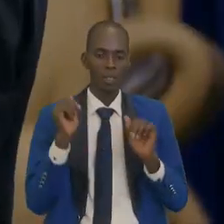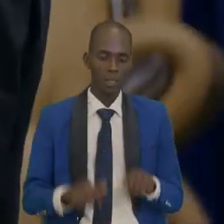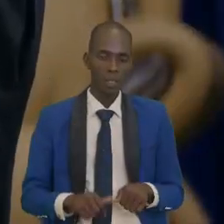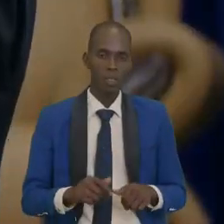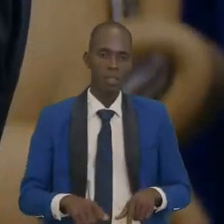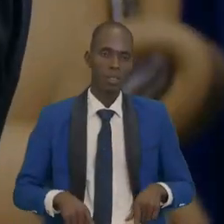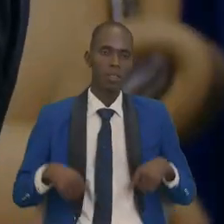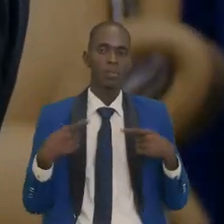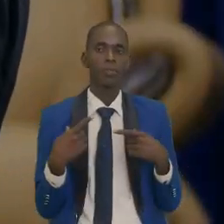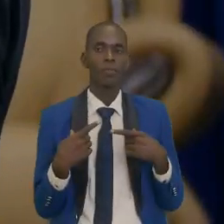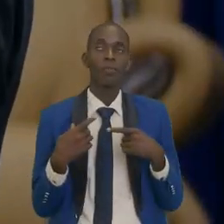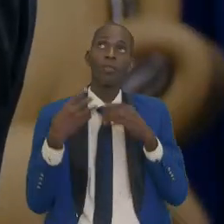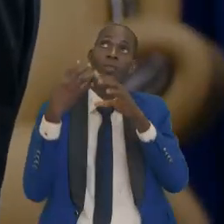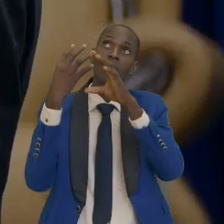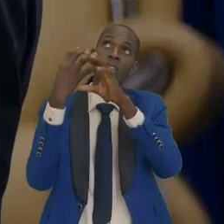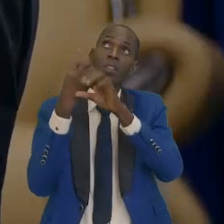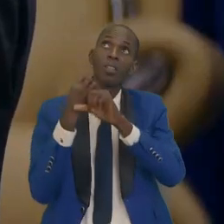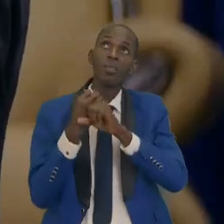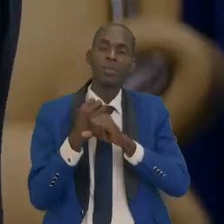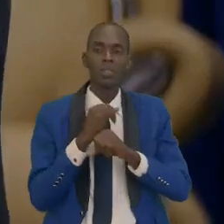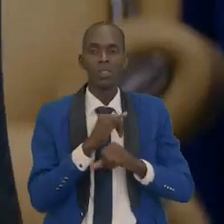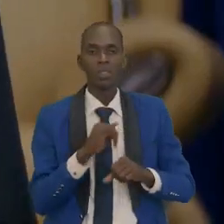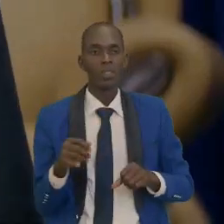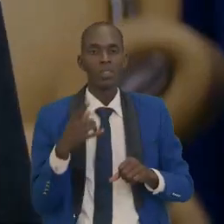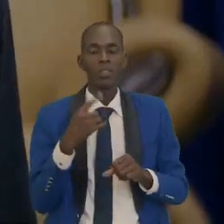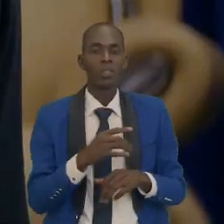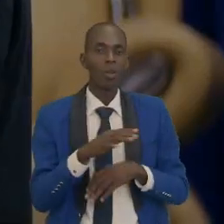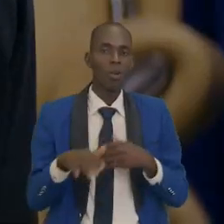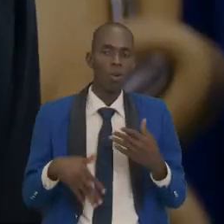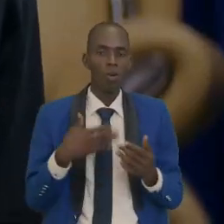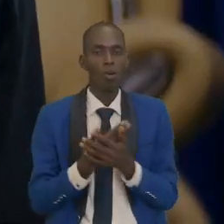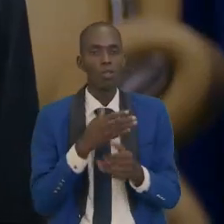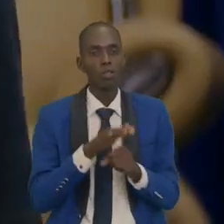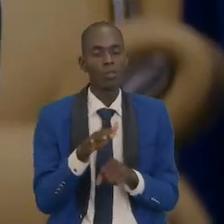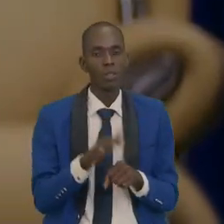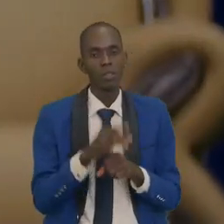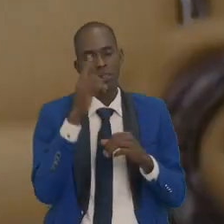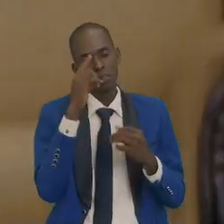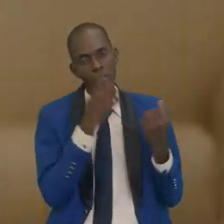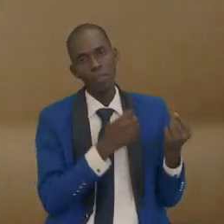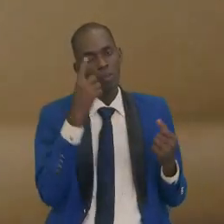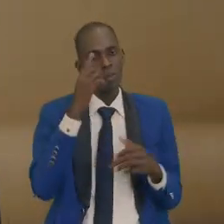training obtaining the all-sufficient faith for all solutions